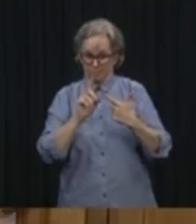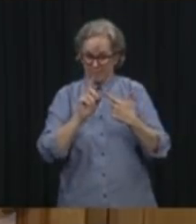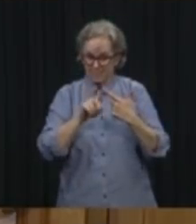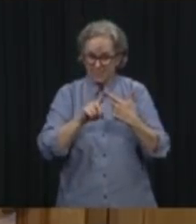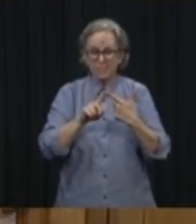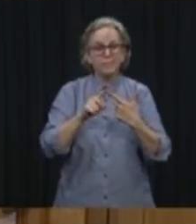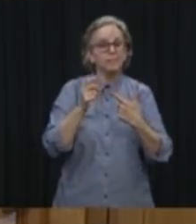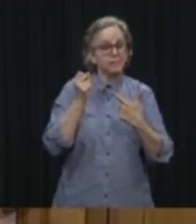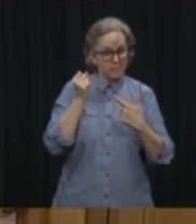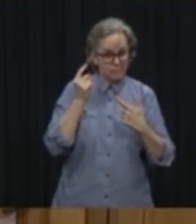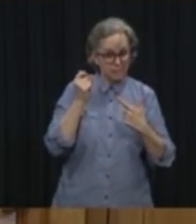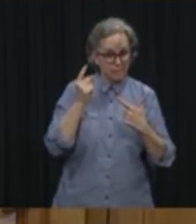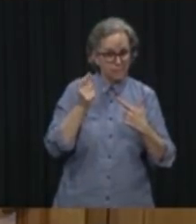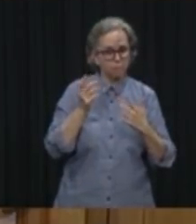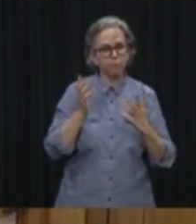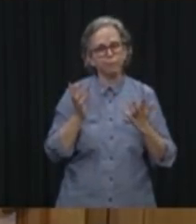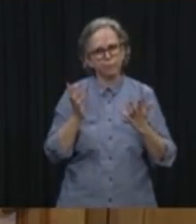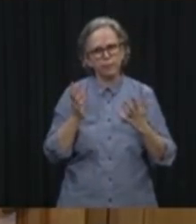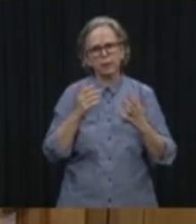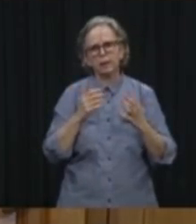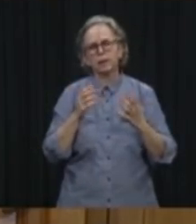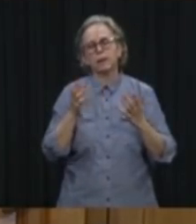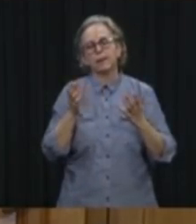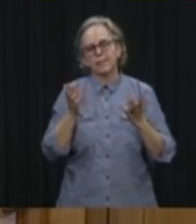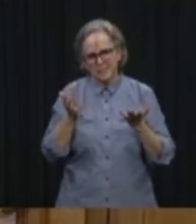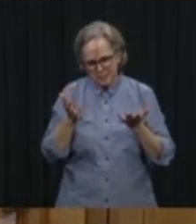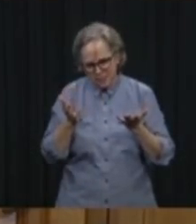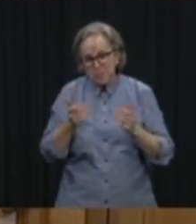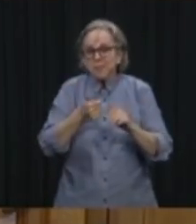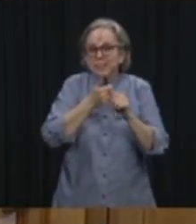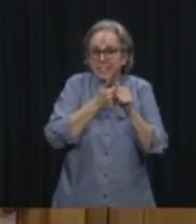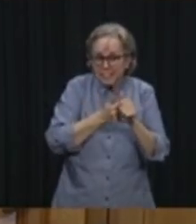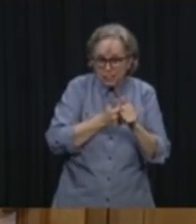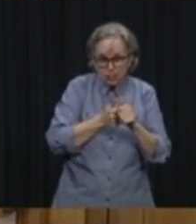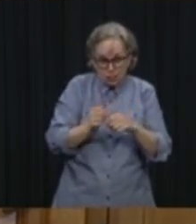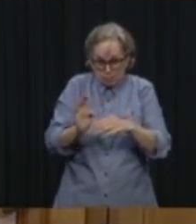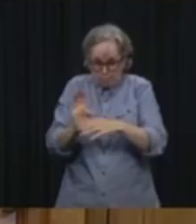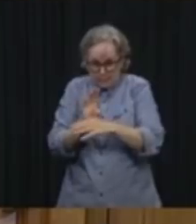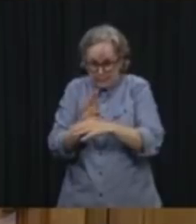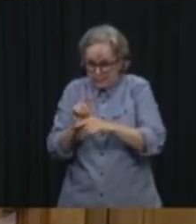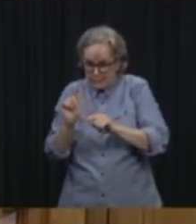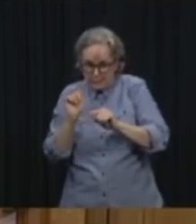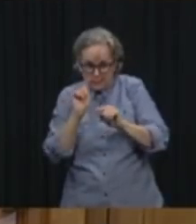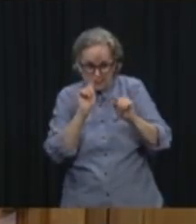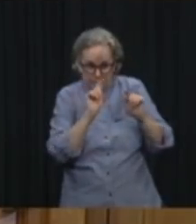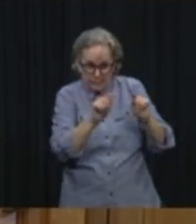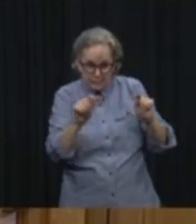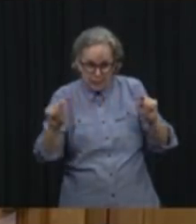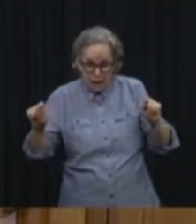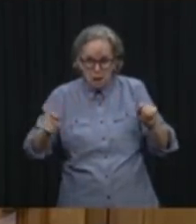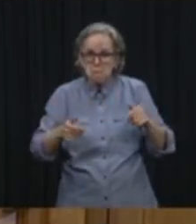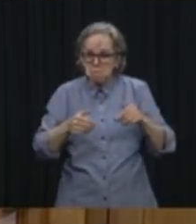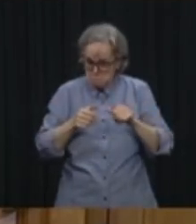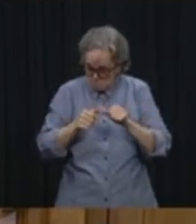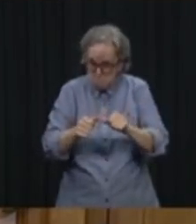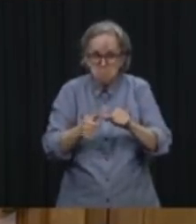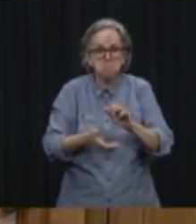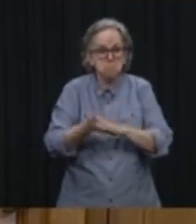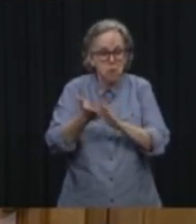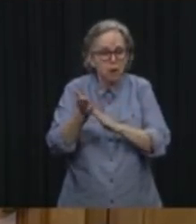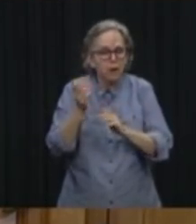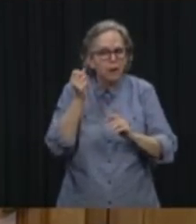third part I would like to talk about is that each of the businesses that are allowed to stay open must